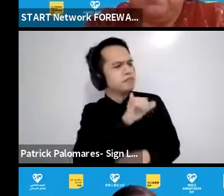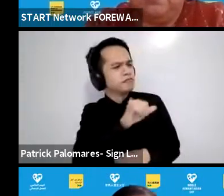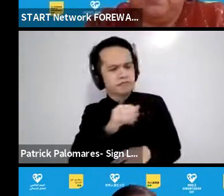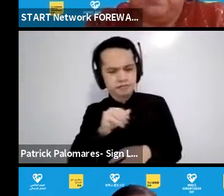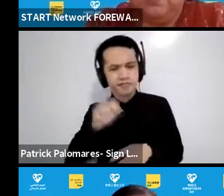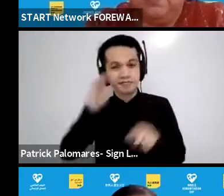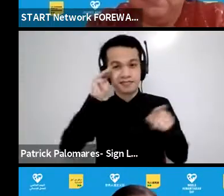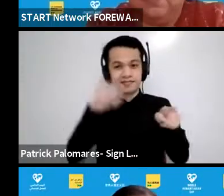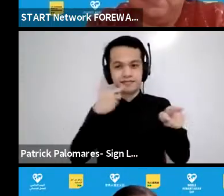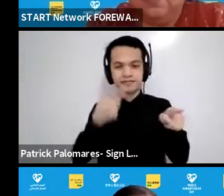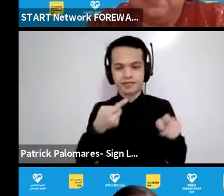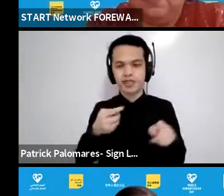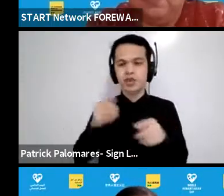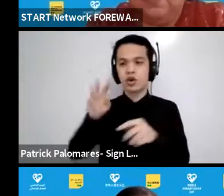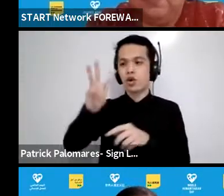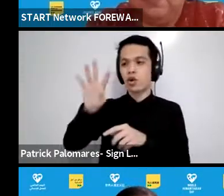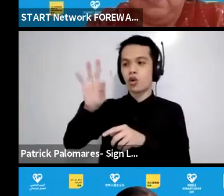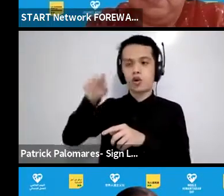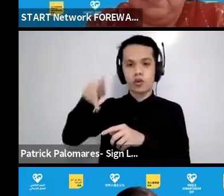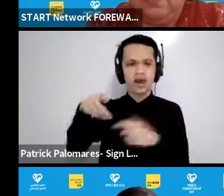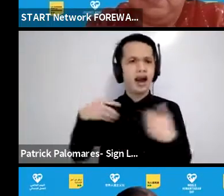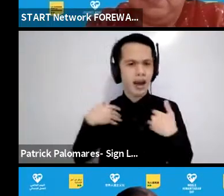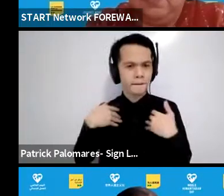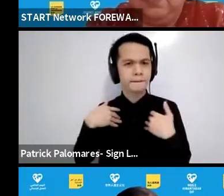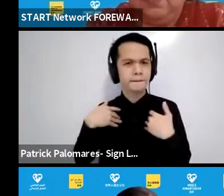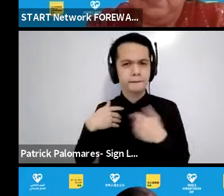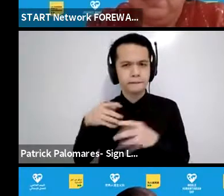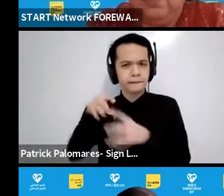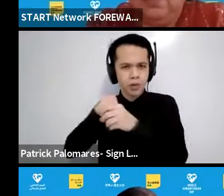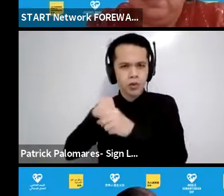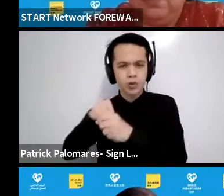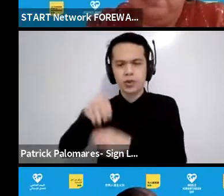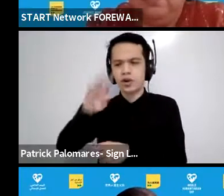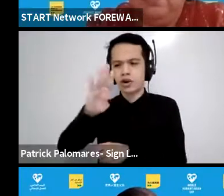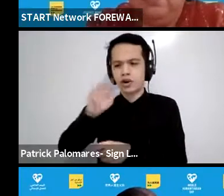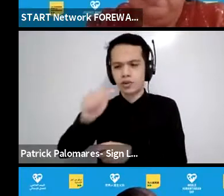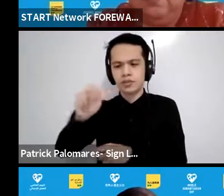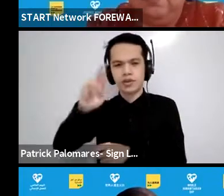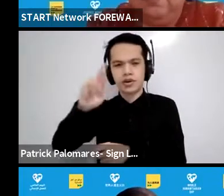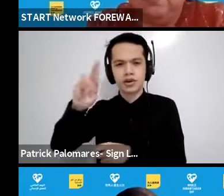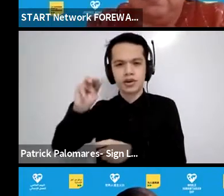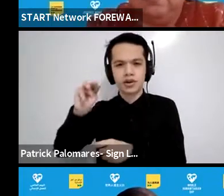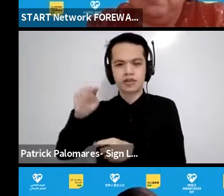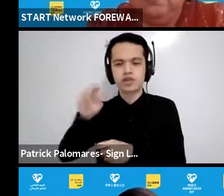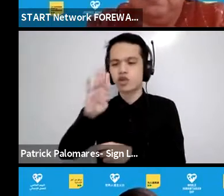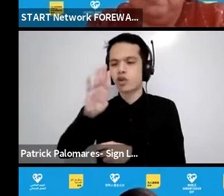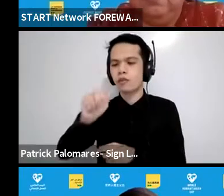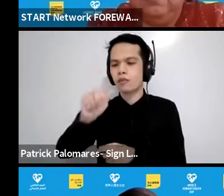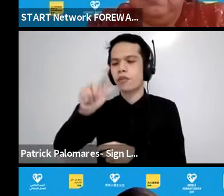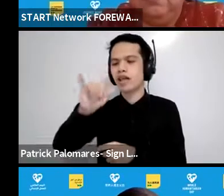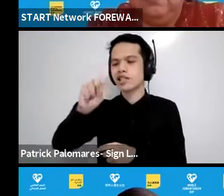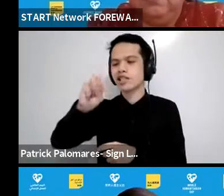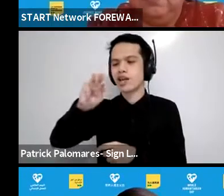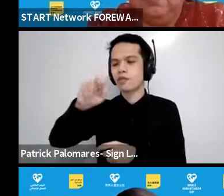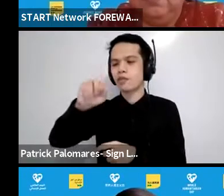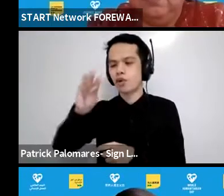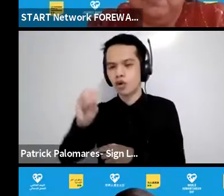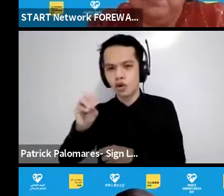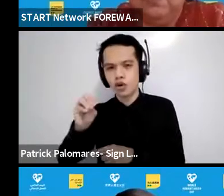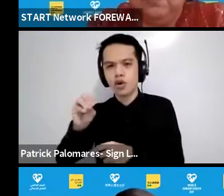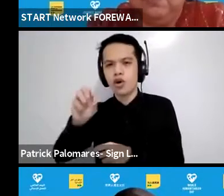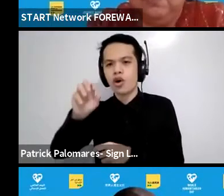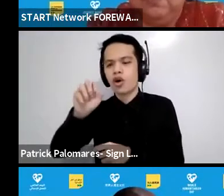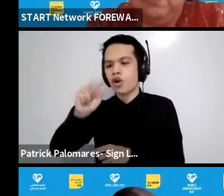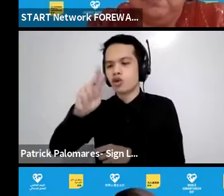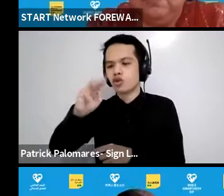World Food Program has a strong presence in BARM, you know, or the Bangsamoro regional autonomous region of